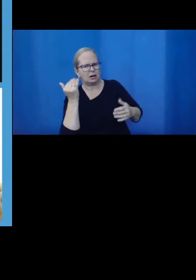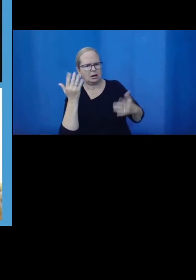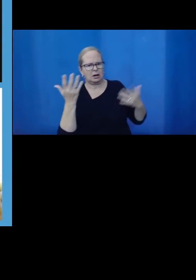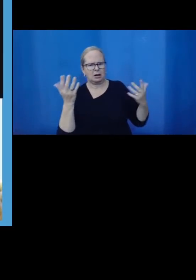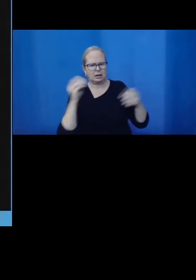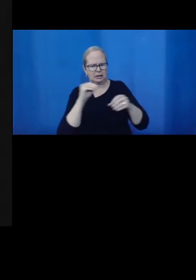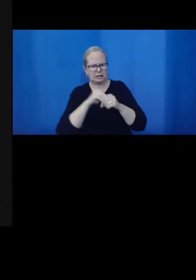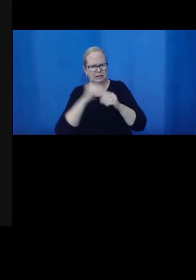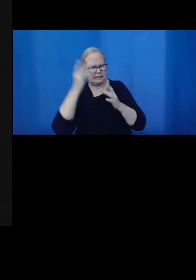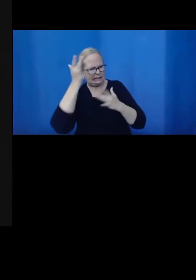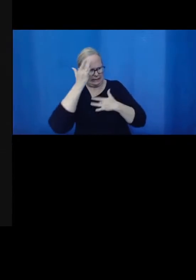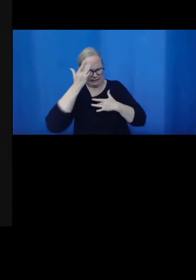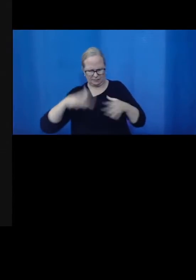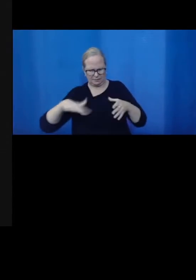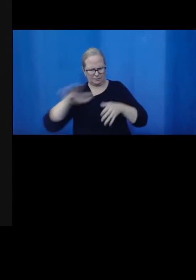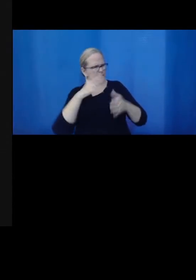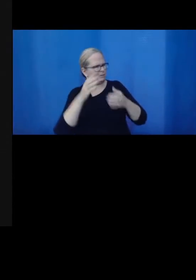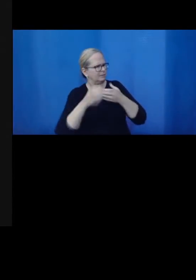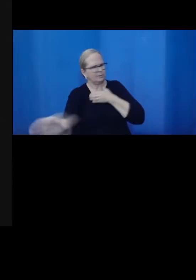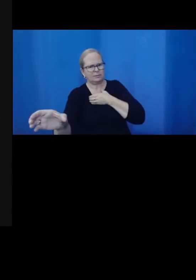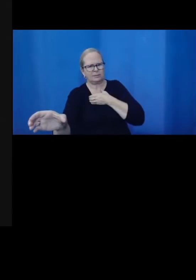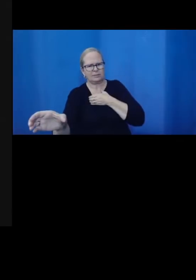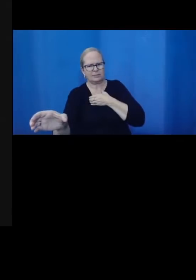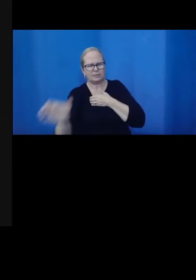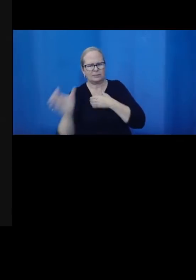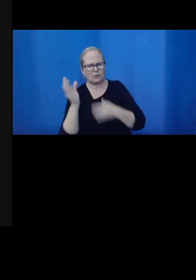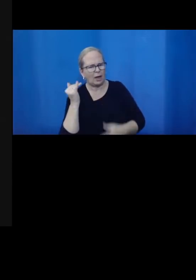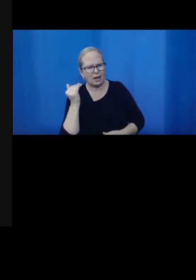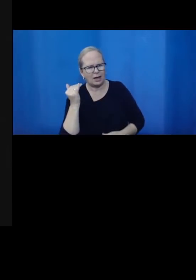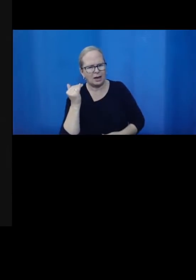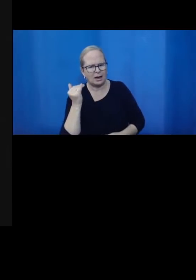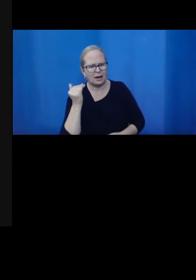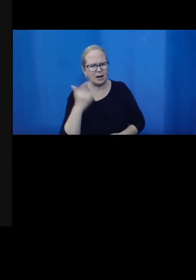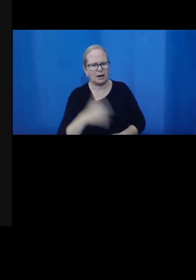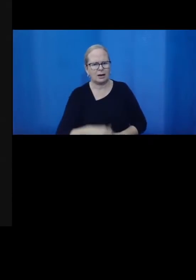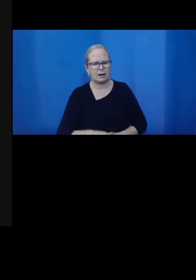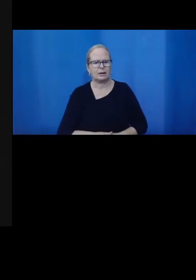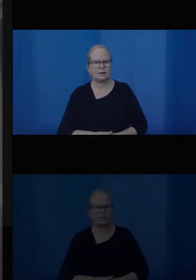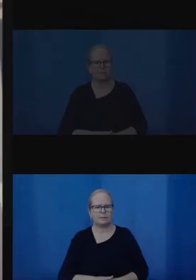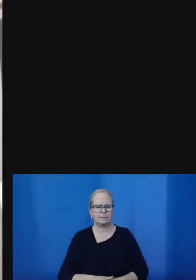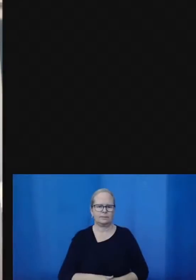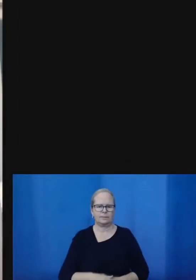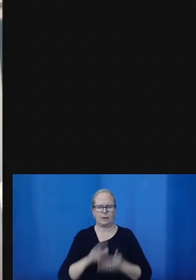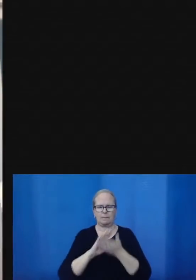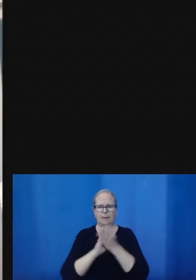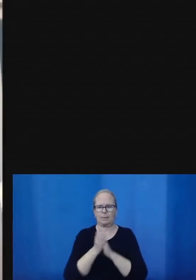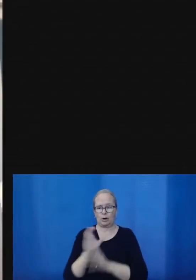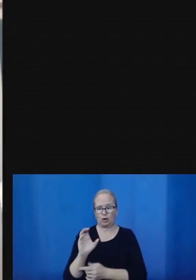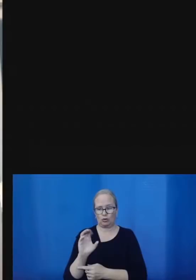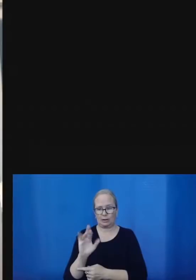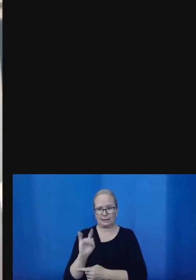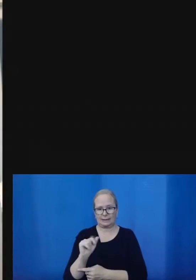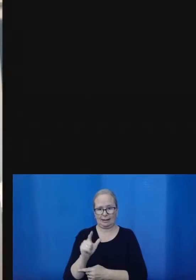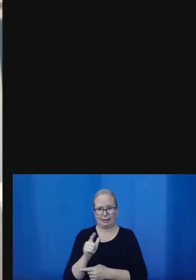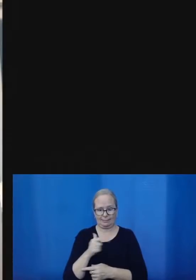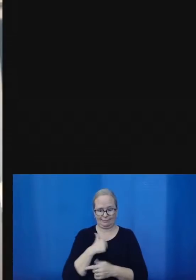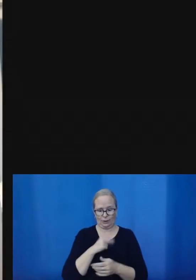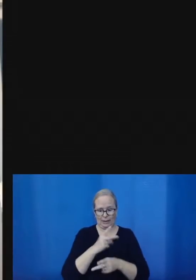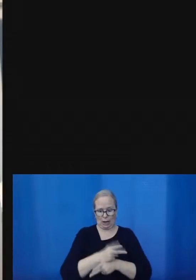critical care nursing, like you go into any other area of nursing or medicine or healthcare, there's a certain amount